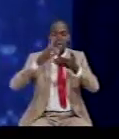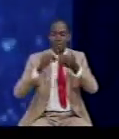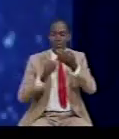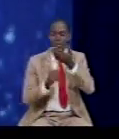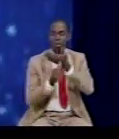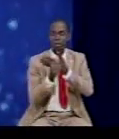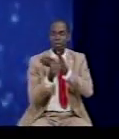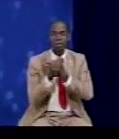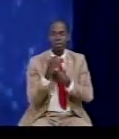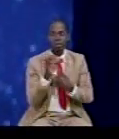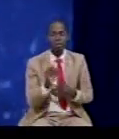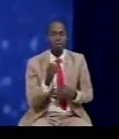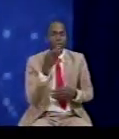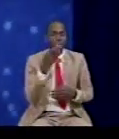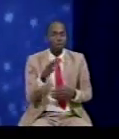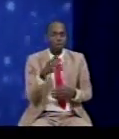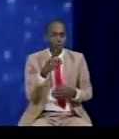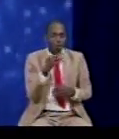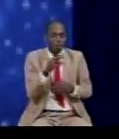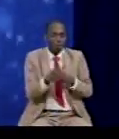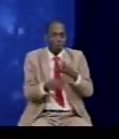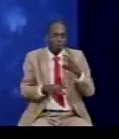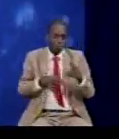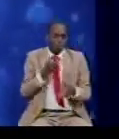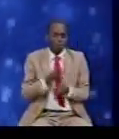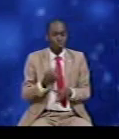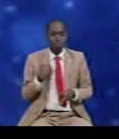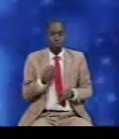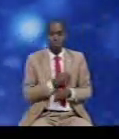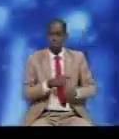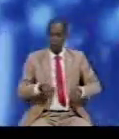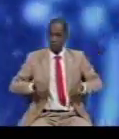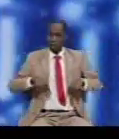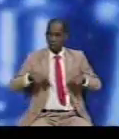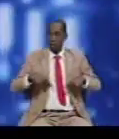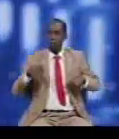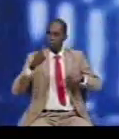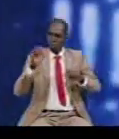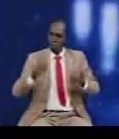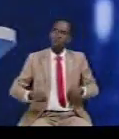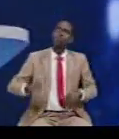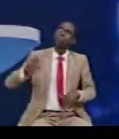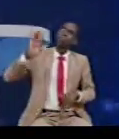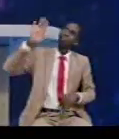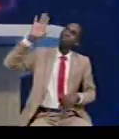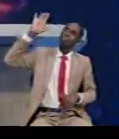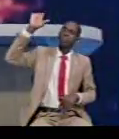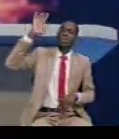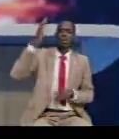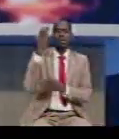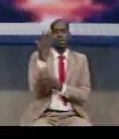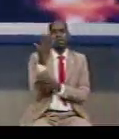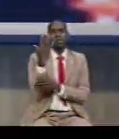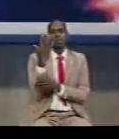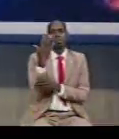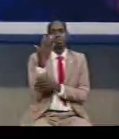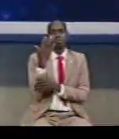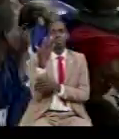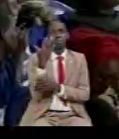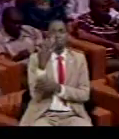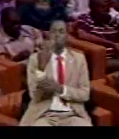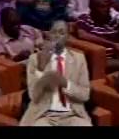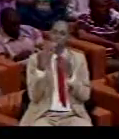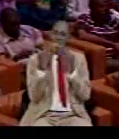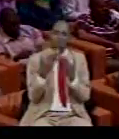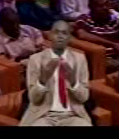dangers of the world in which we live. Right now, you can raise up your hand. Thank you. God bless